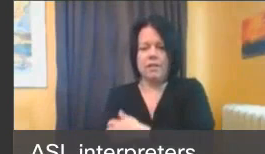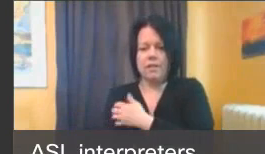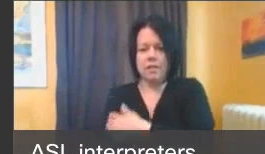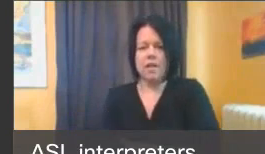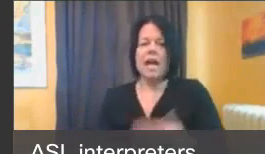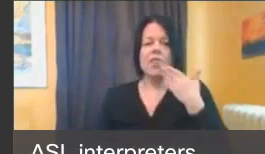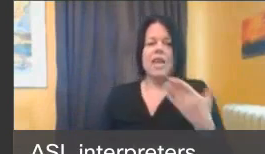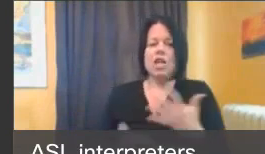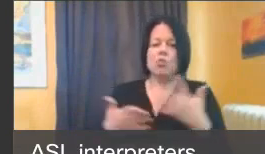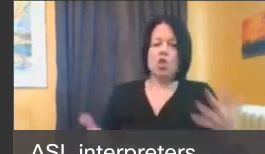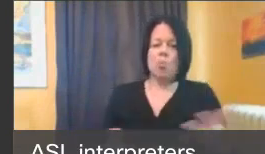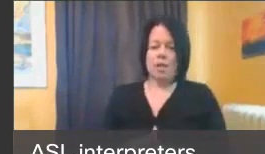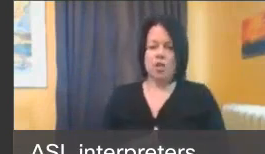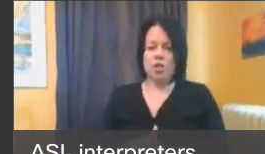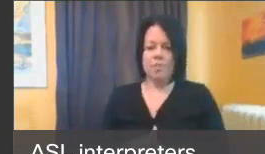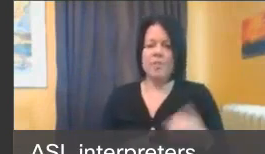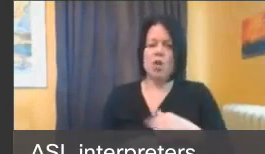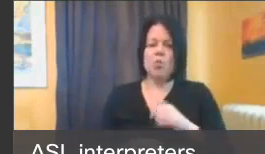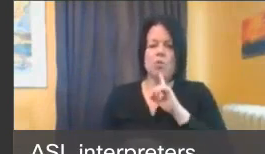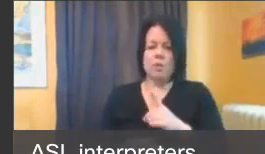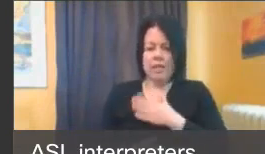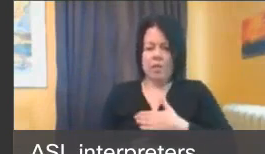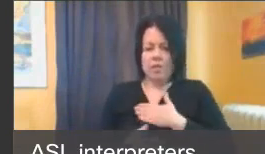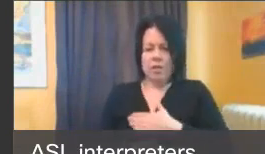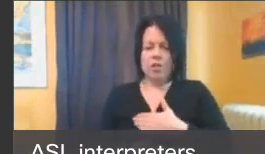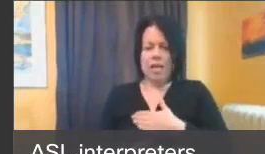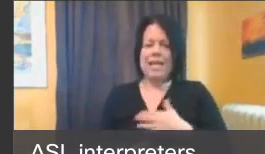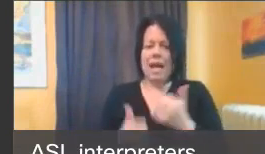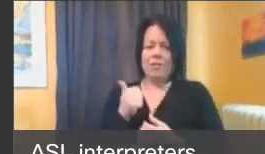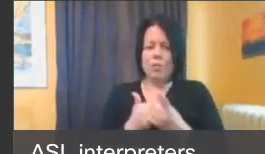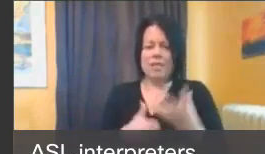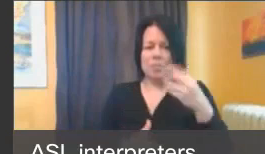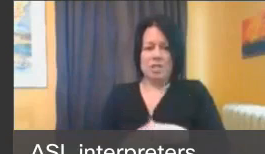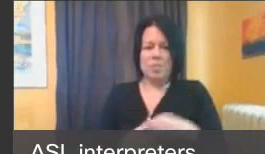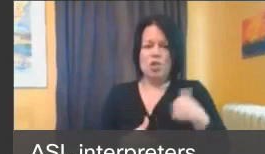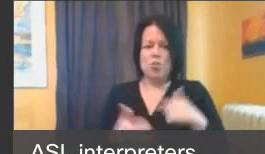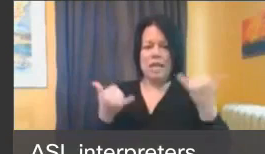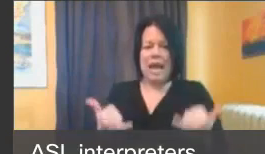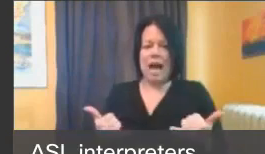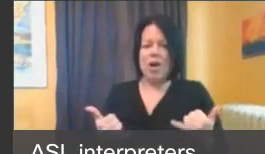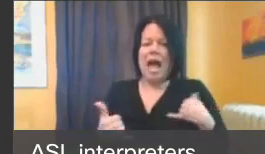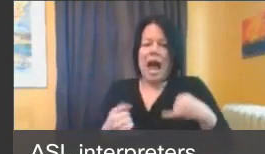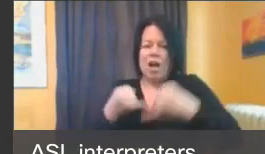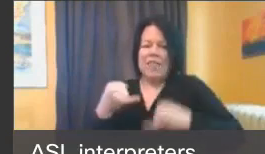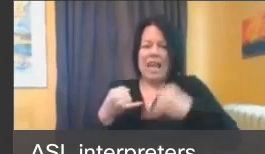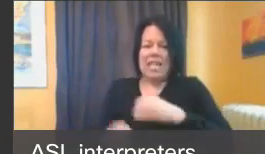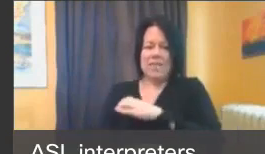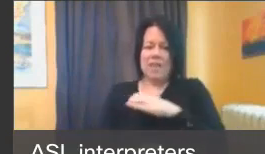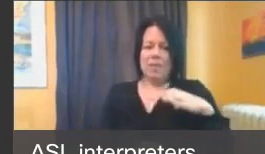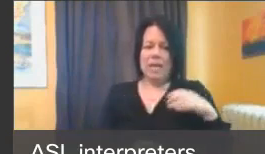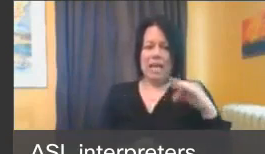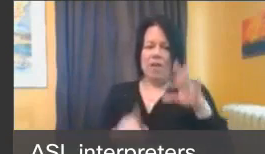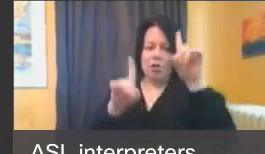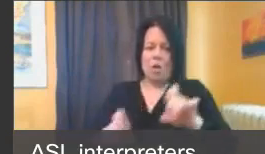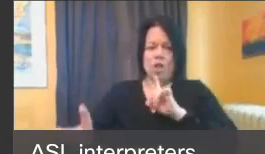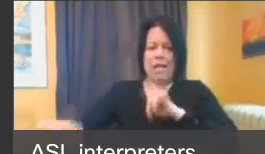Thank you so much. We really appreciate everyone's participation at this time. We have reached the end of our committee question and